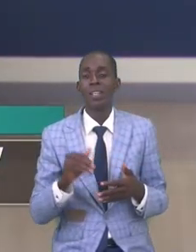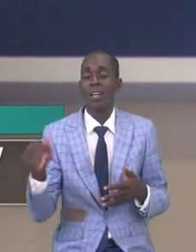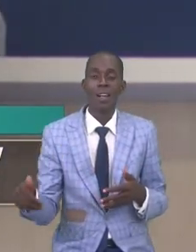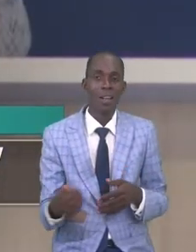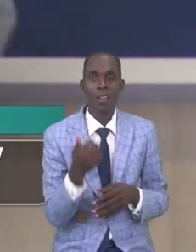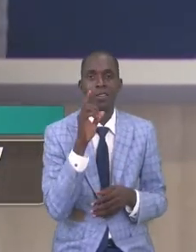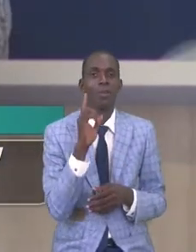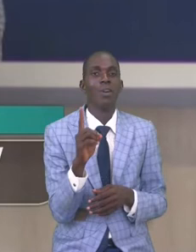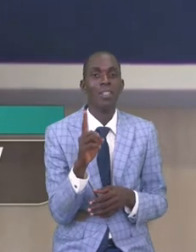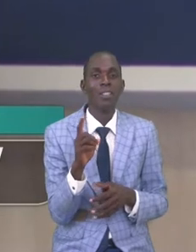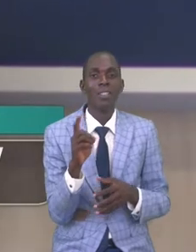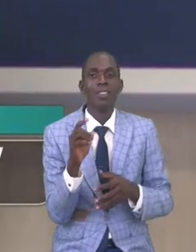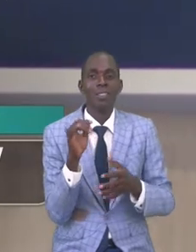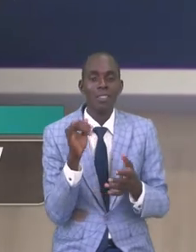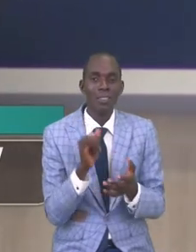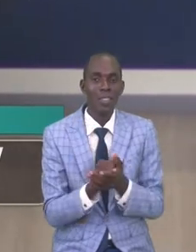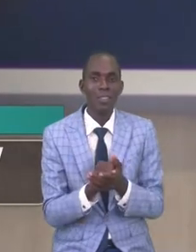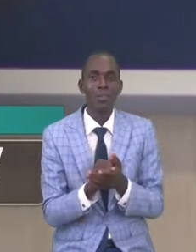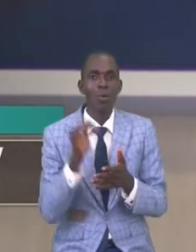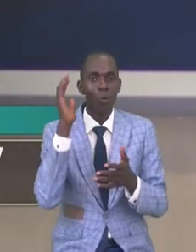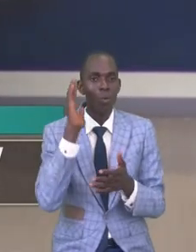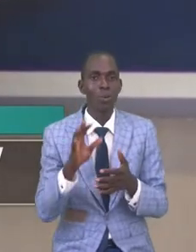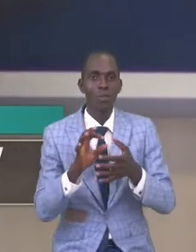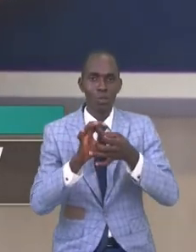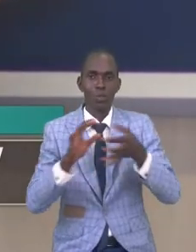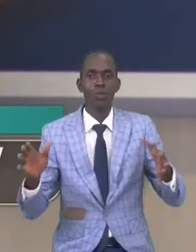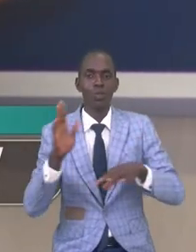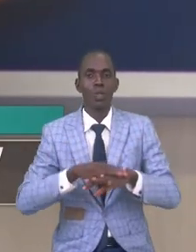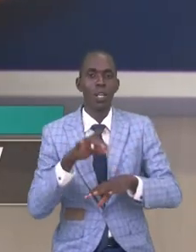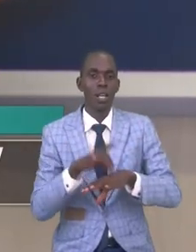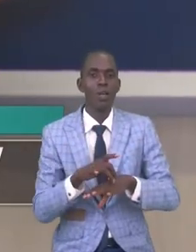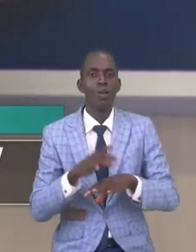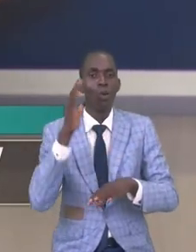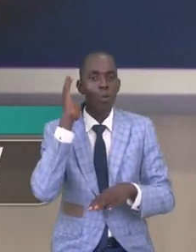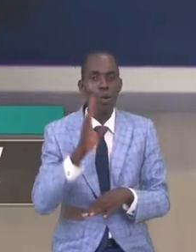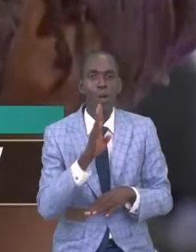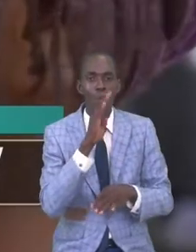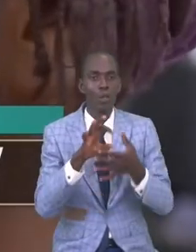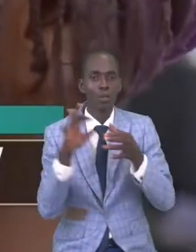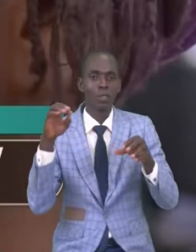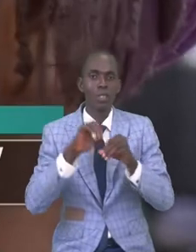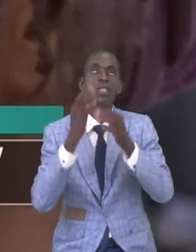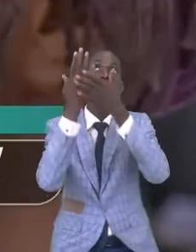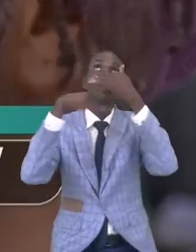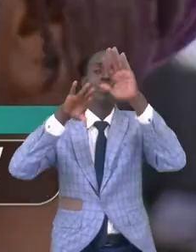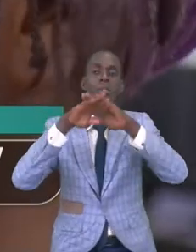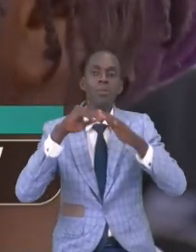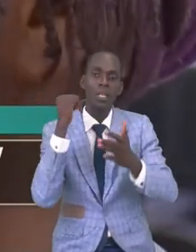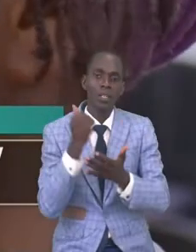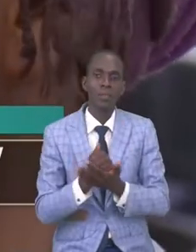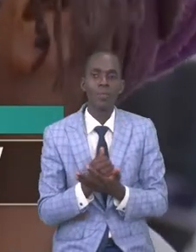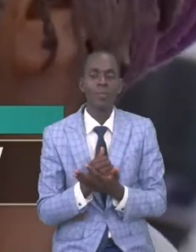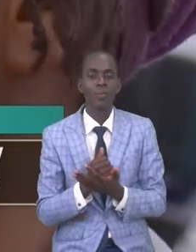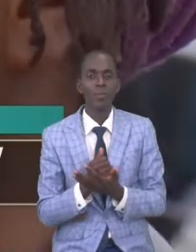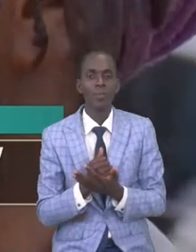whosoever thou shalt loose on earth shall be loosed in heaven. Amen.